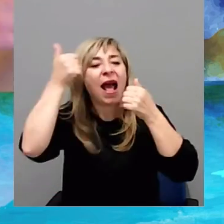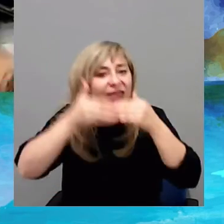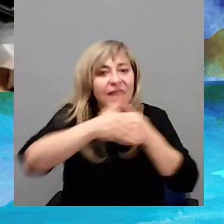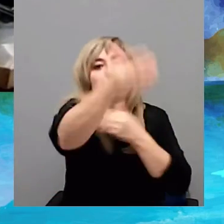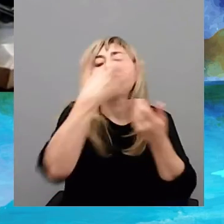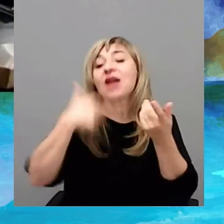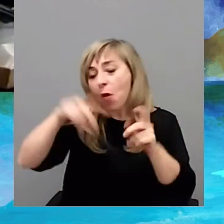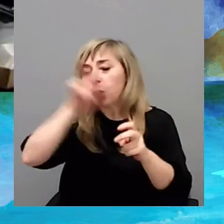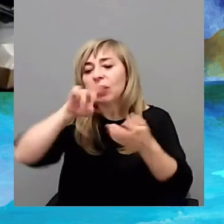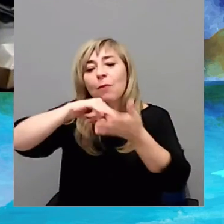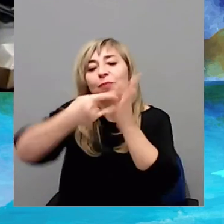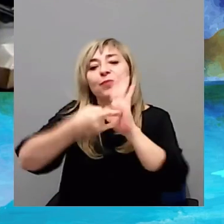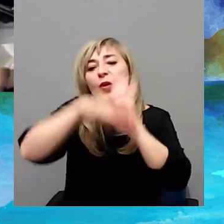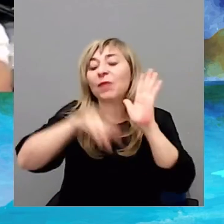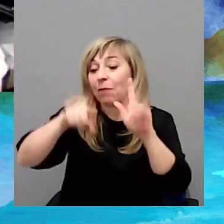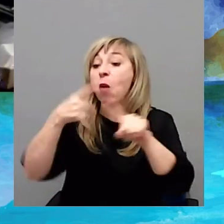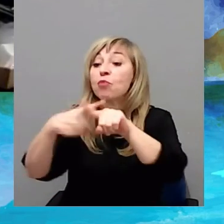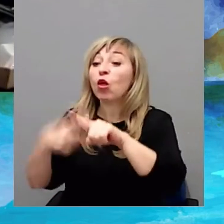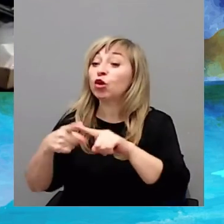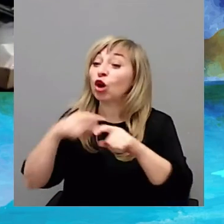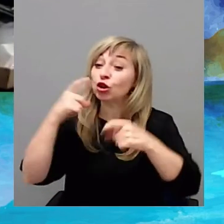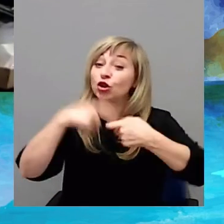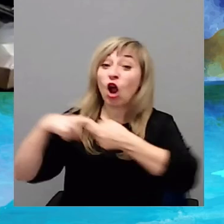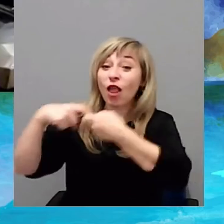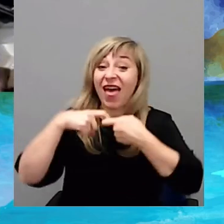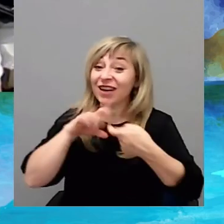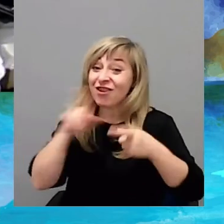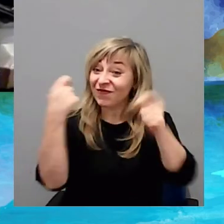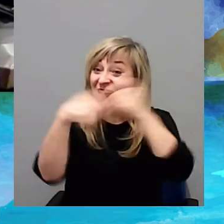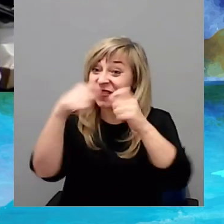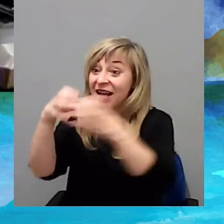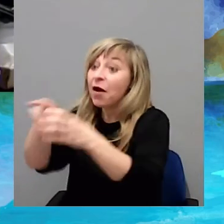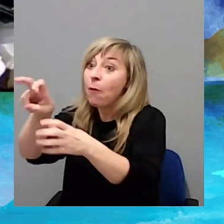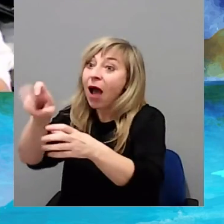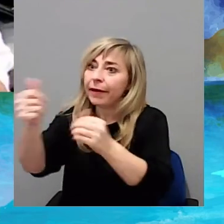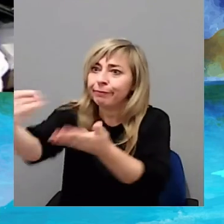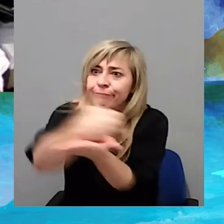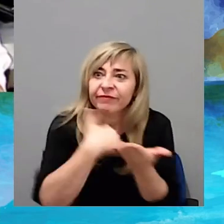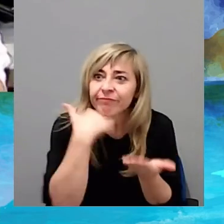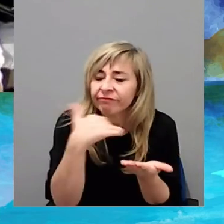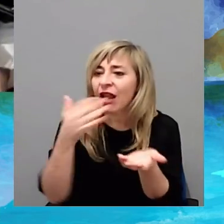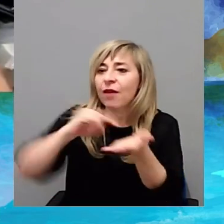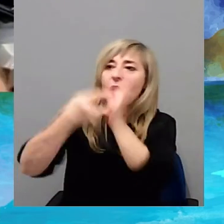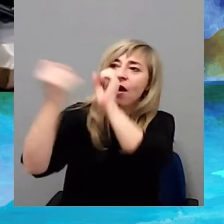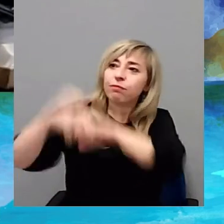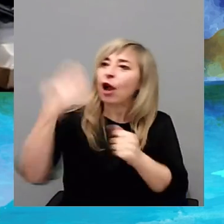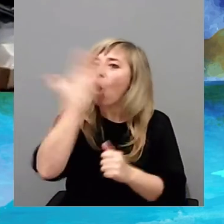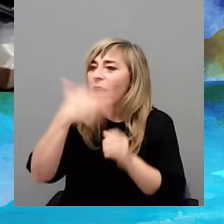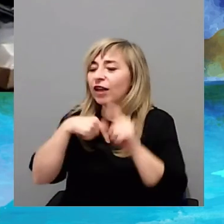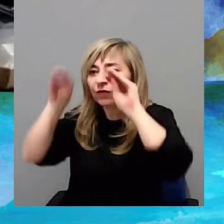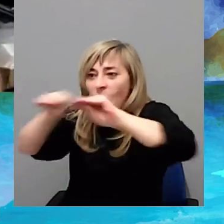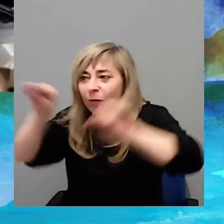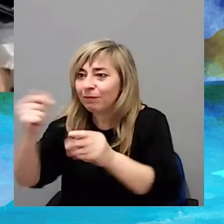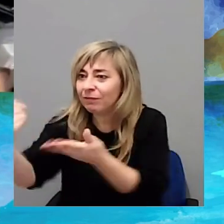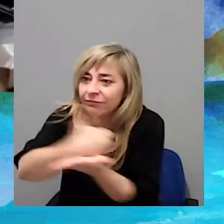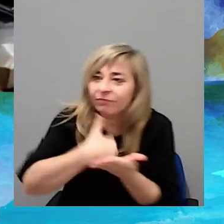scalable. So we try these programs and with these solidarity products. So we don't need to be so